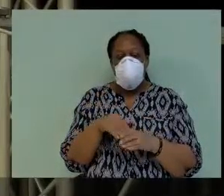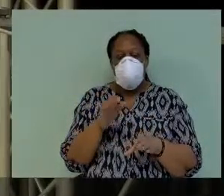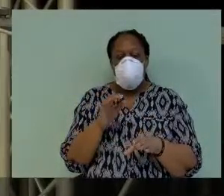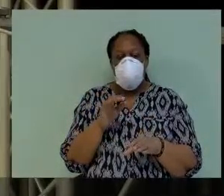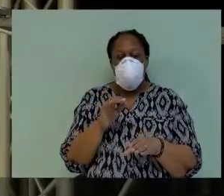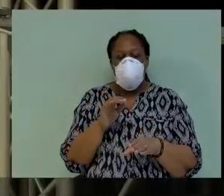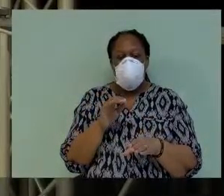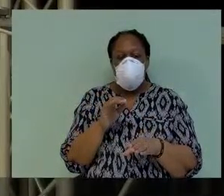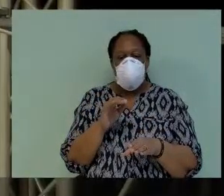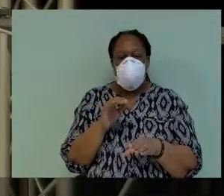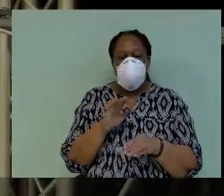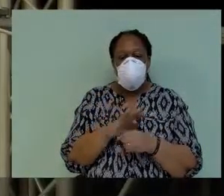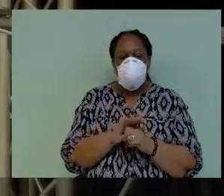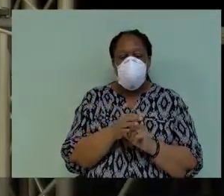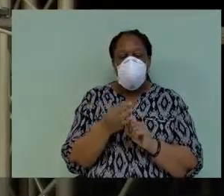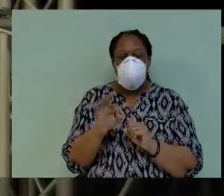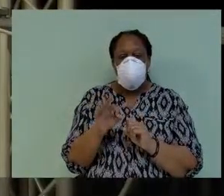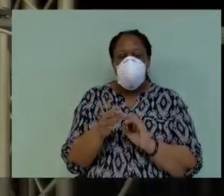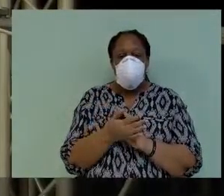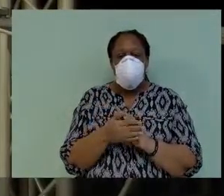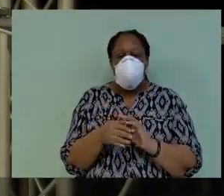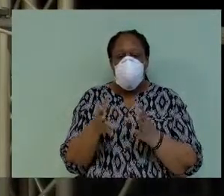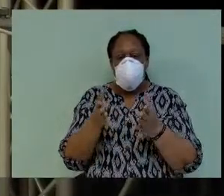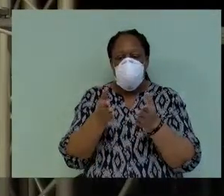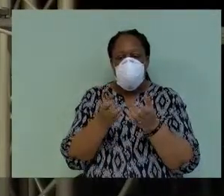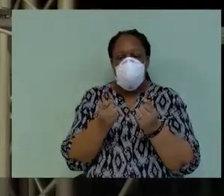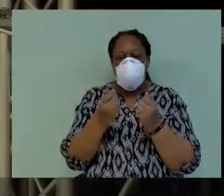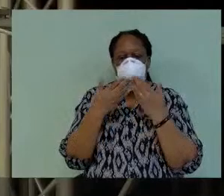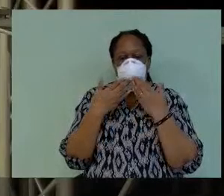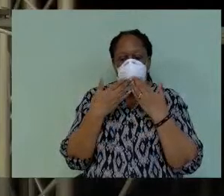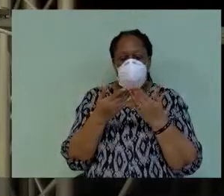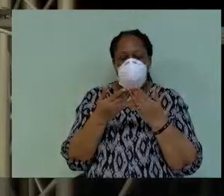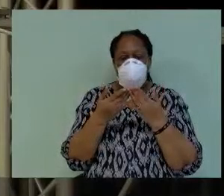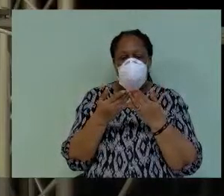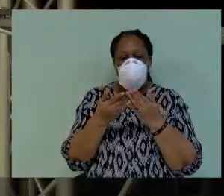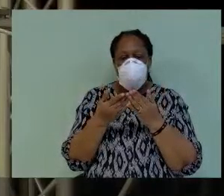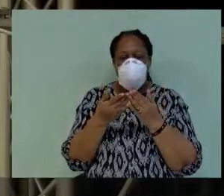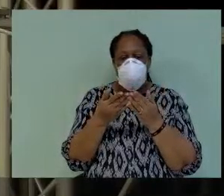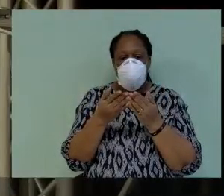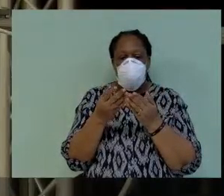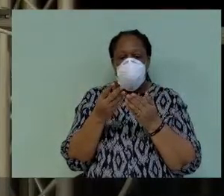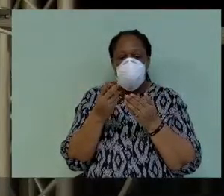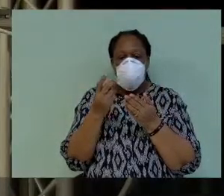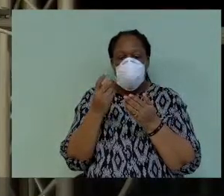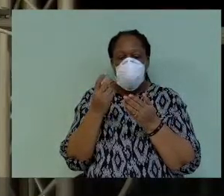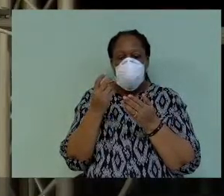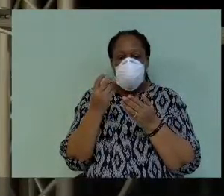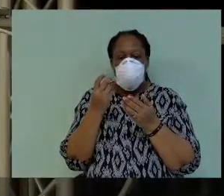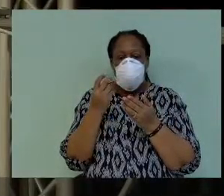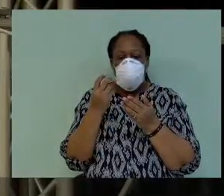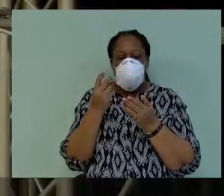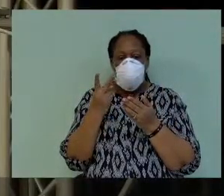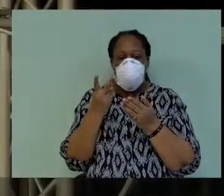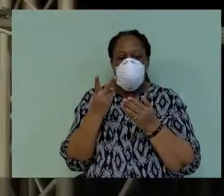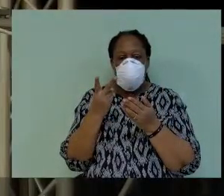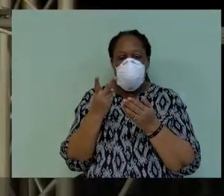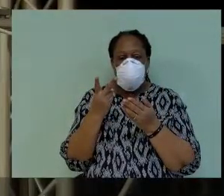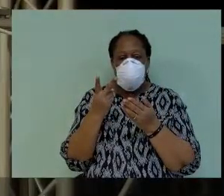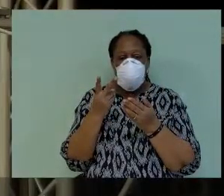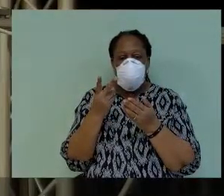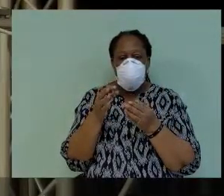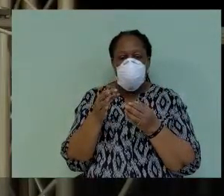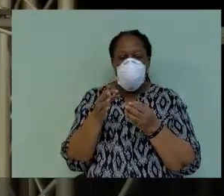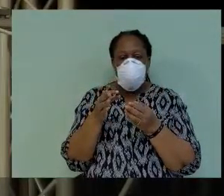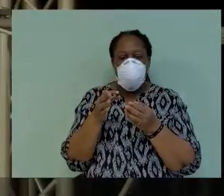Canon P. Rollins and also Reverend Leroy Matthews from the Evangelical Association and the